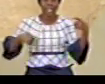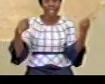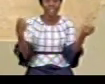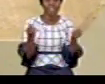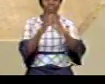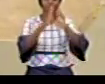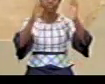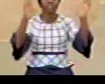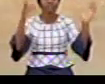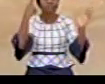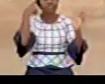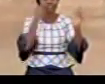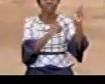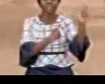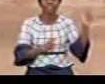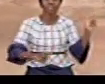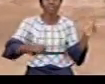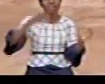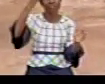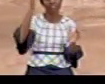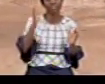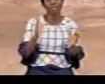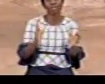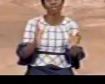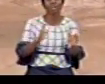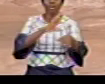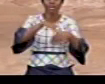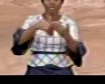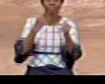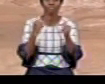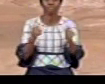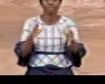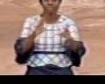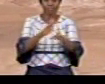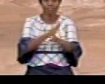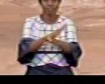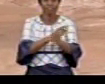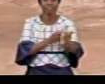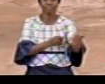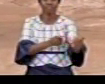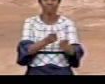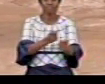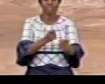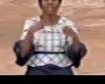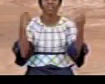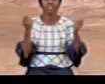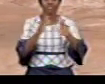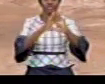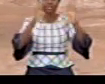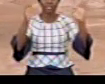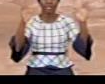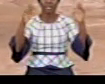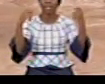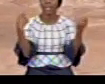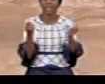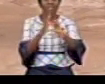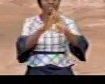Hallelujah, hallelujah for the Lord God omnipotent reigneth.